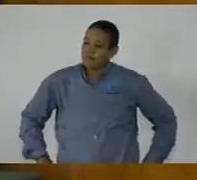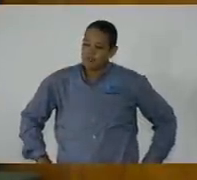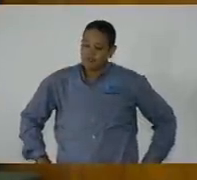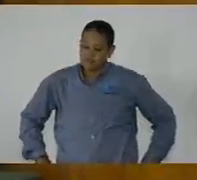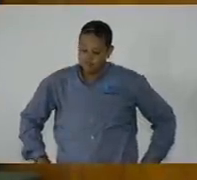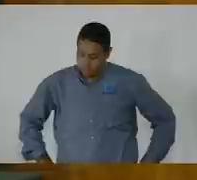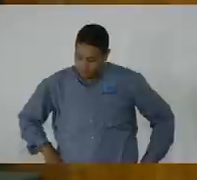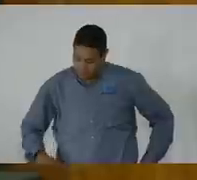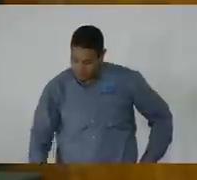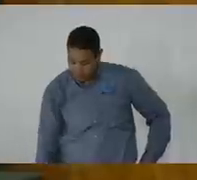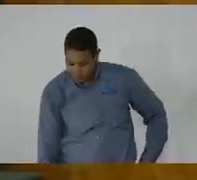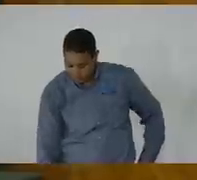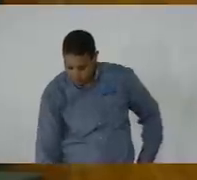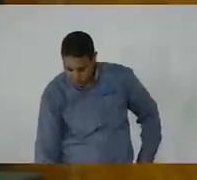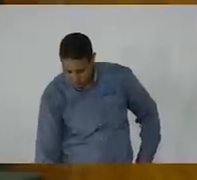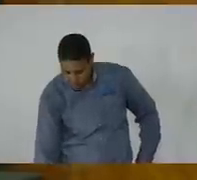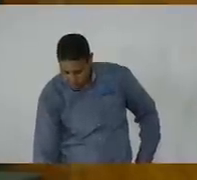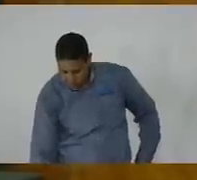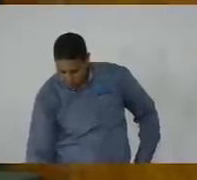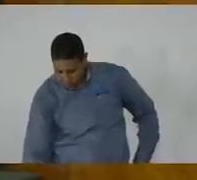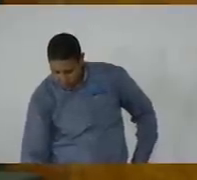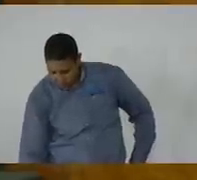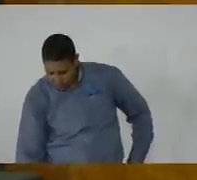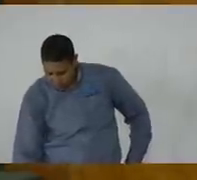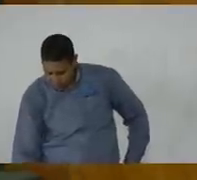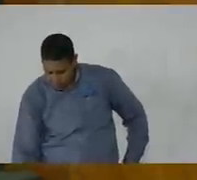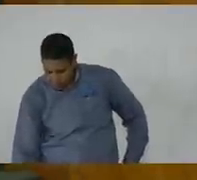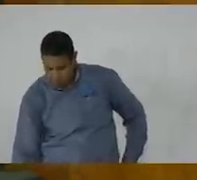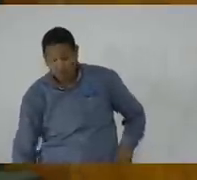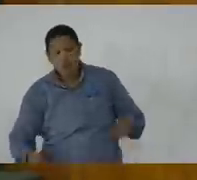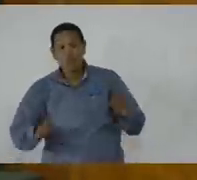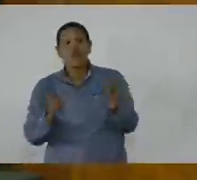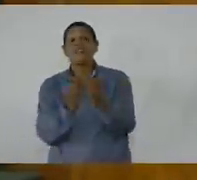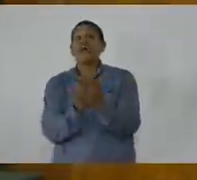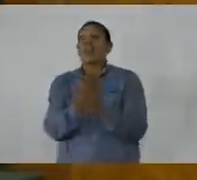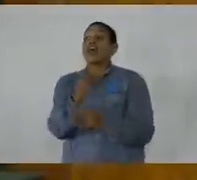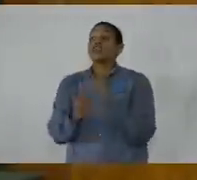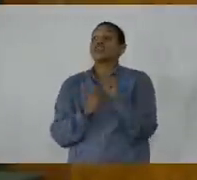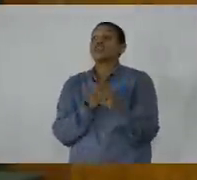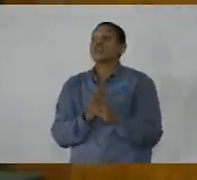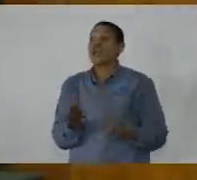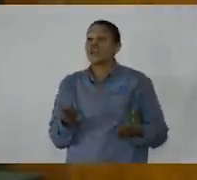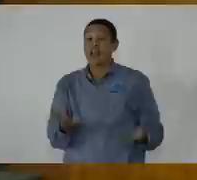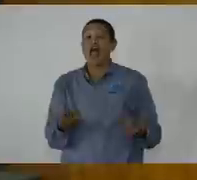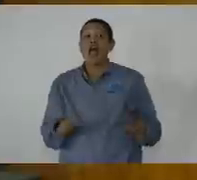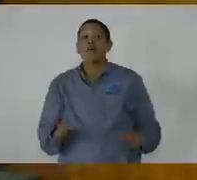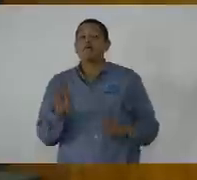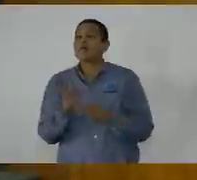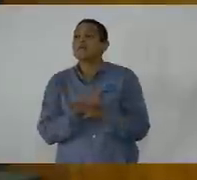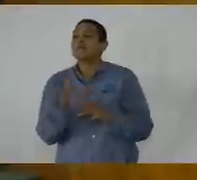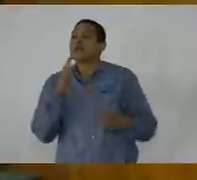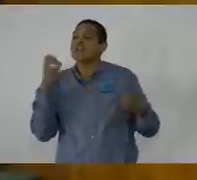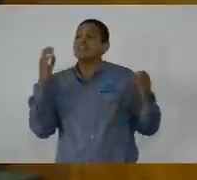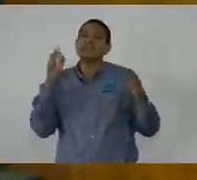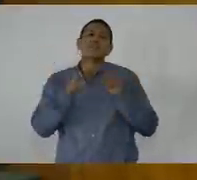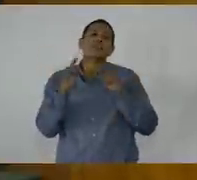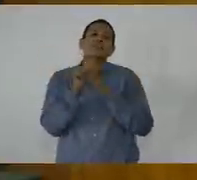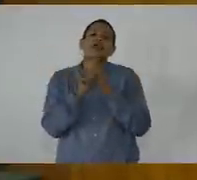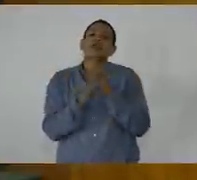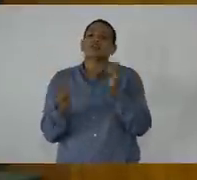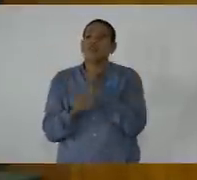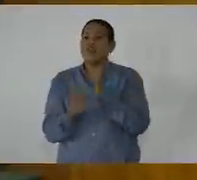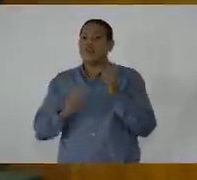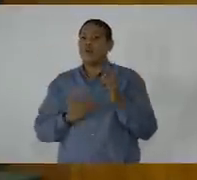During the financial year, Madam Speaker, The ministry and several agencies under our